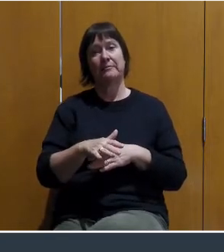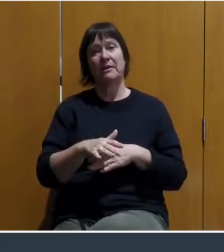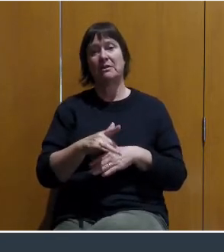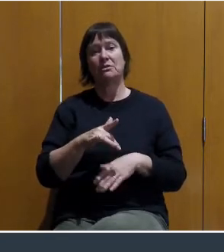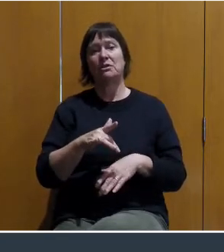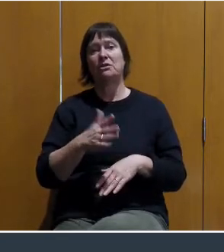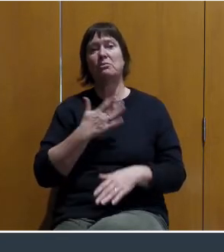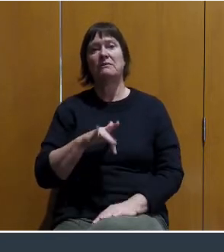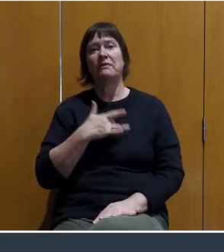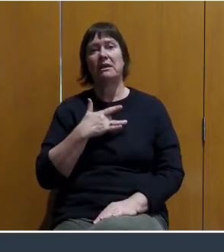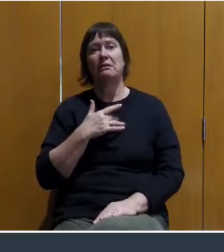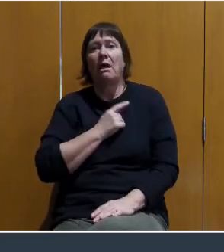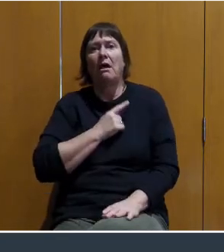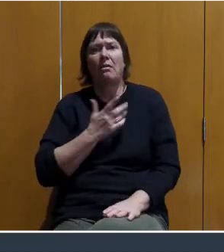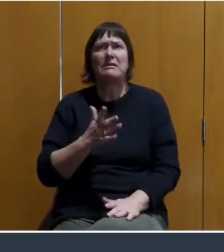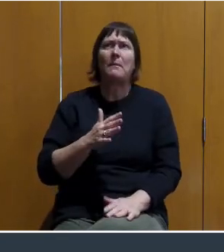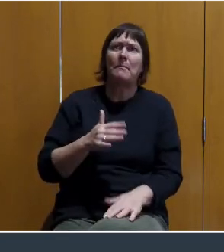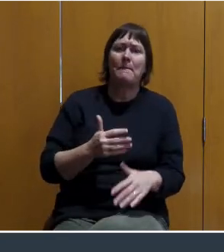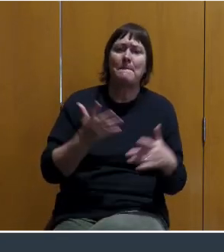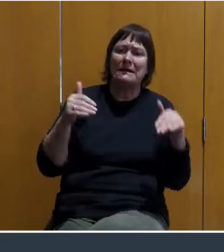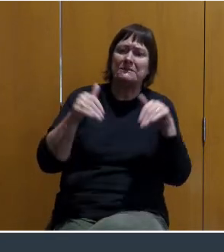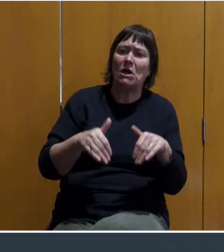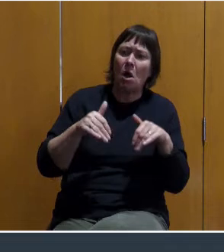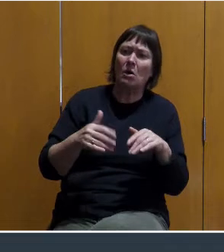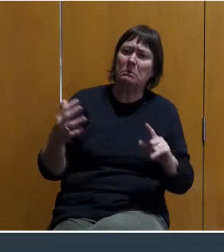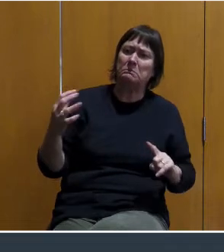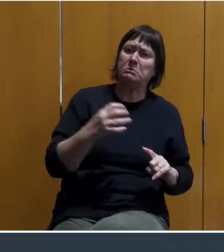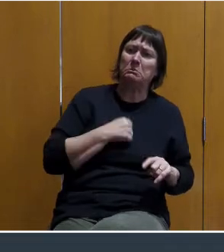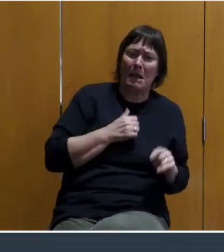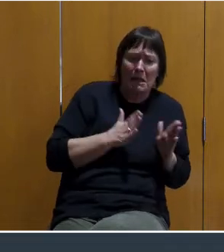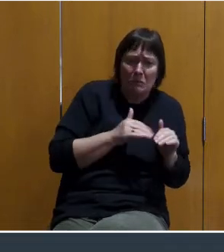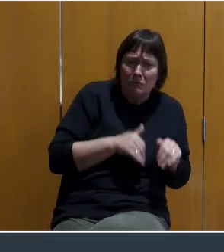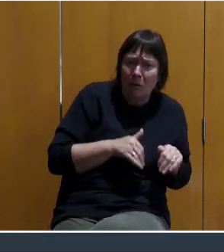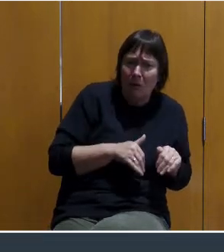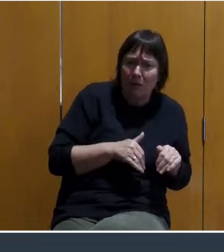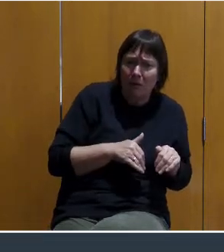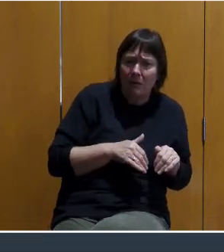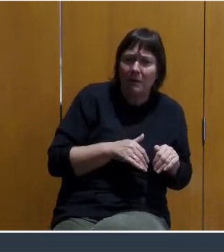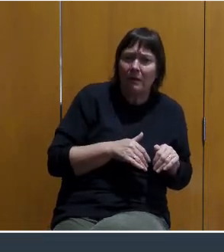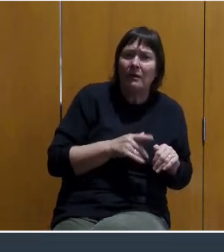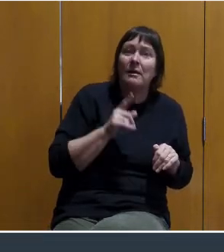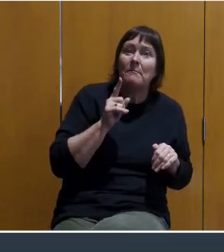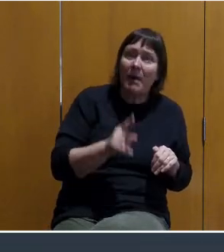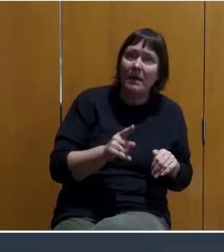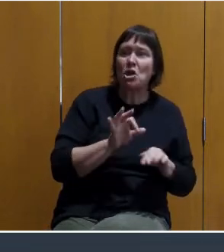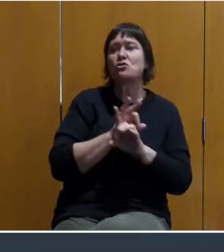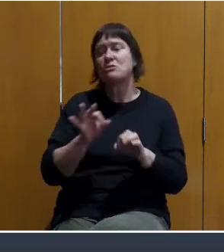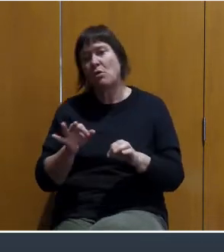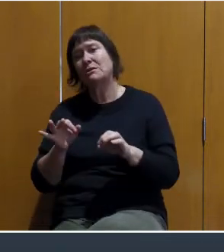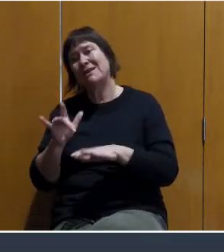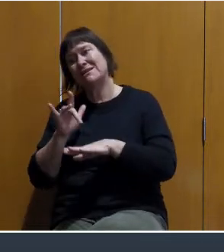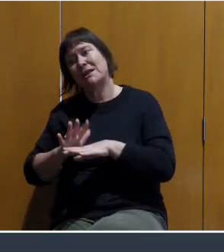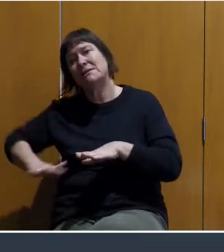fearing big dogs, and they don't have to fear they might be doing damage in a very sensitive area. So thank you for